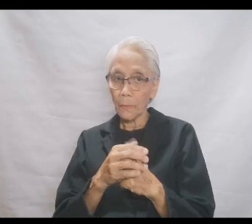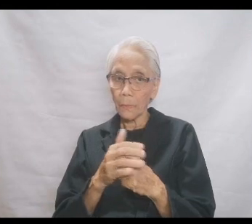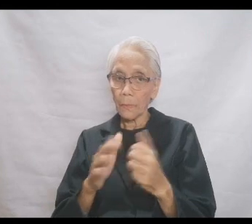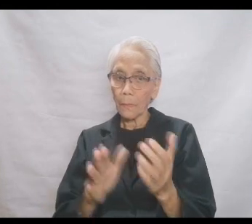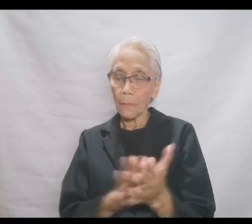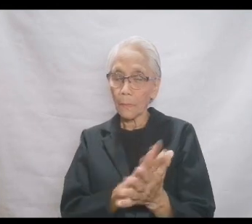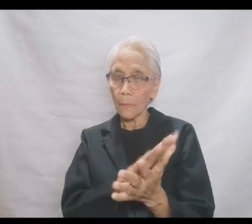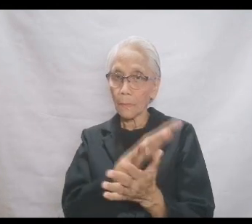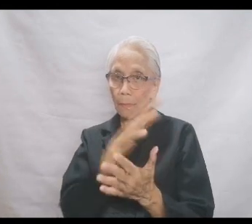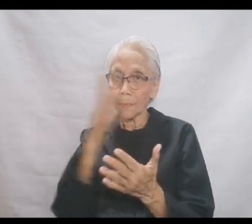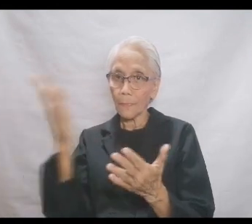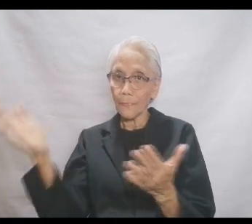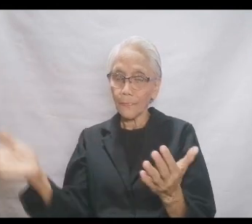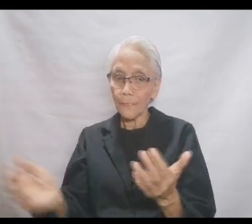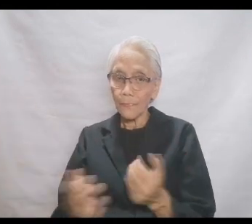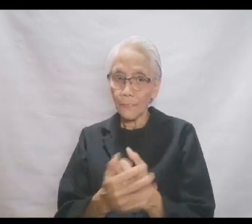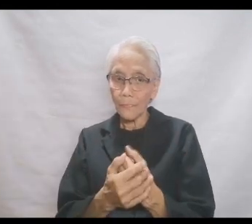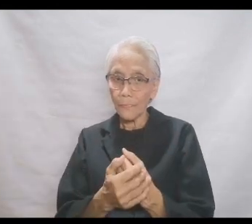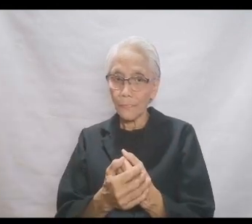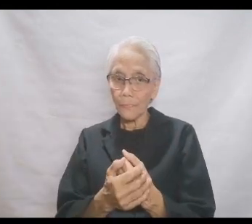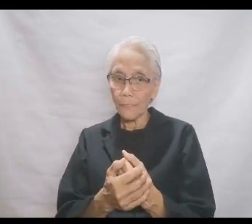That's glorious on you, my dear.